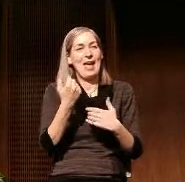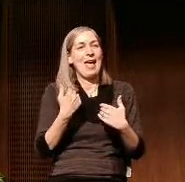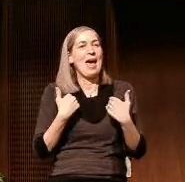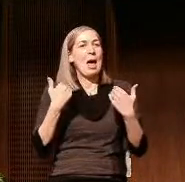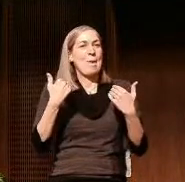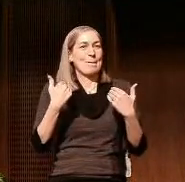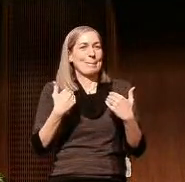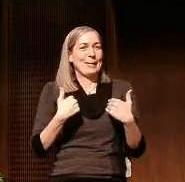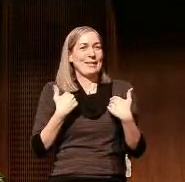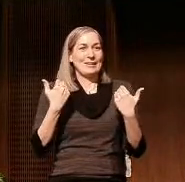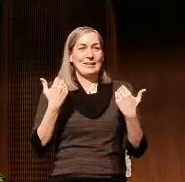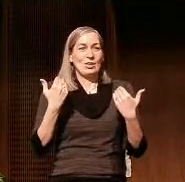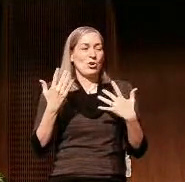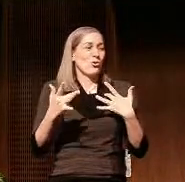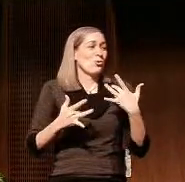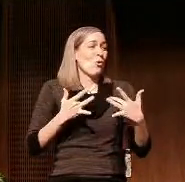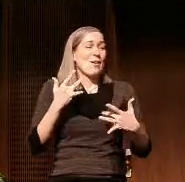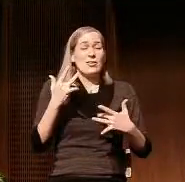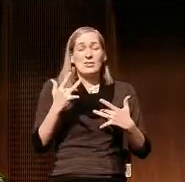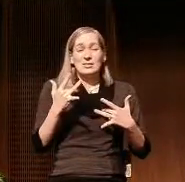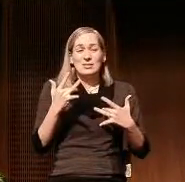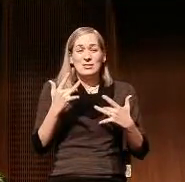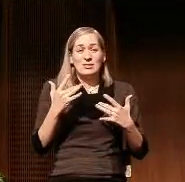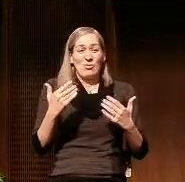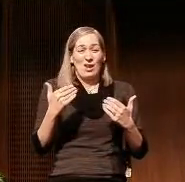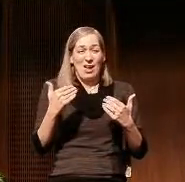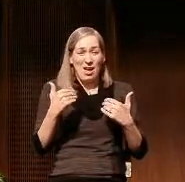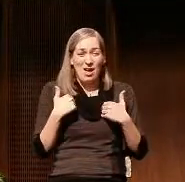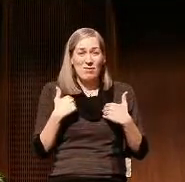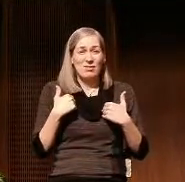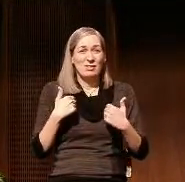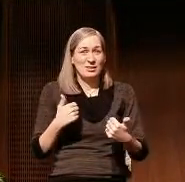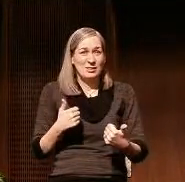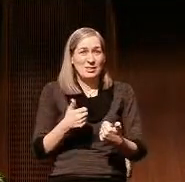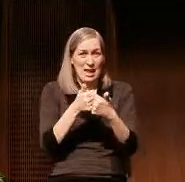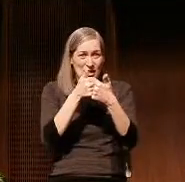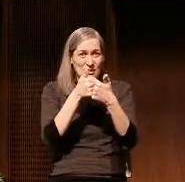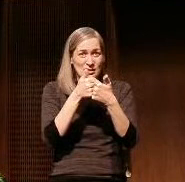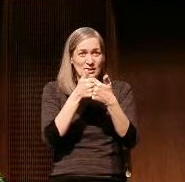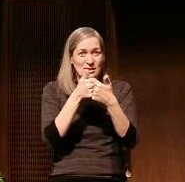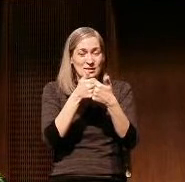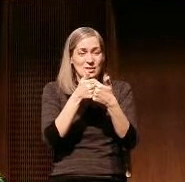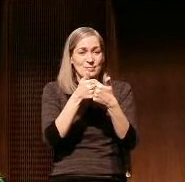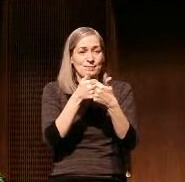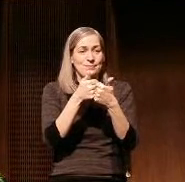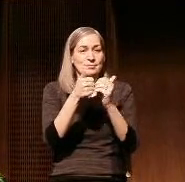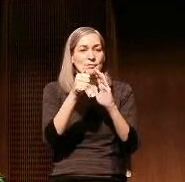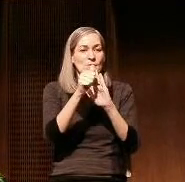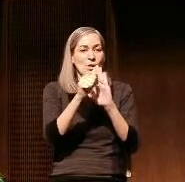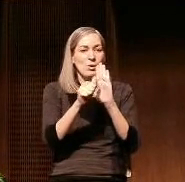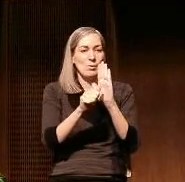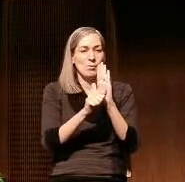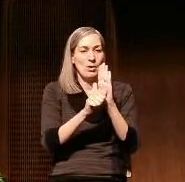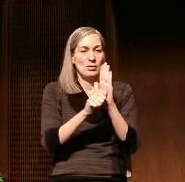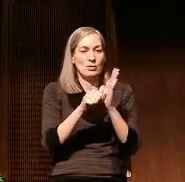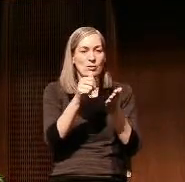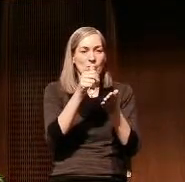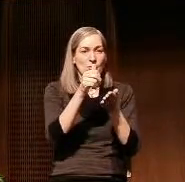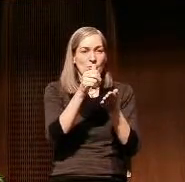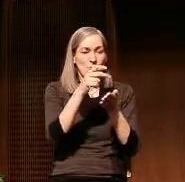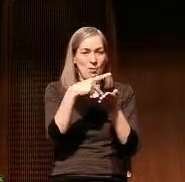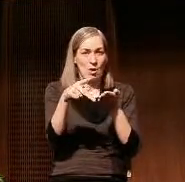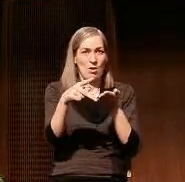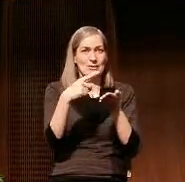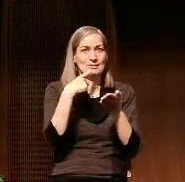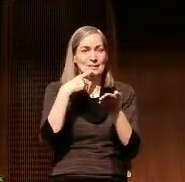happy and joyful. There are challenges. The Apostle Paul said that